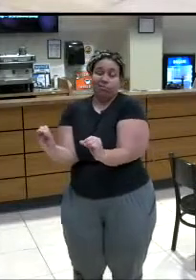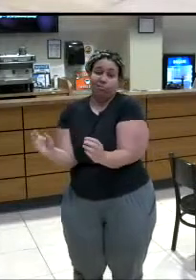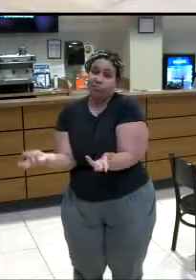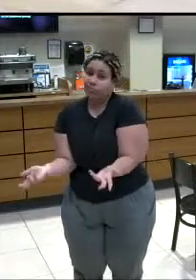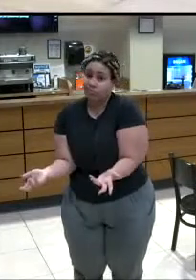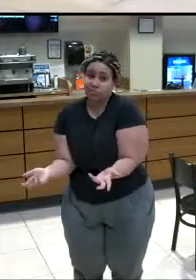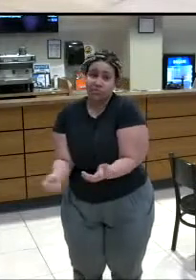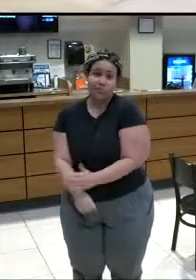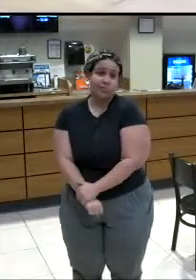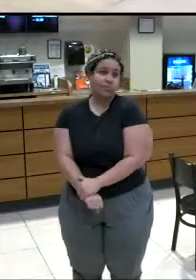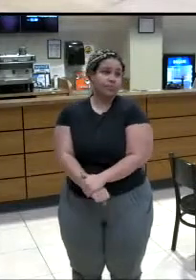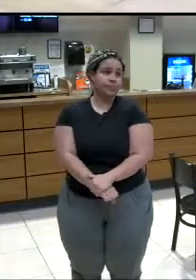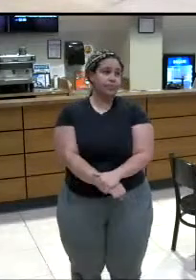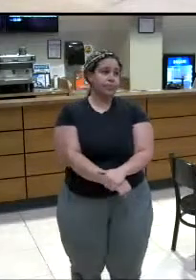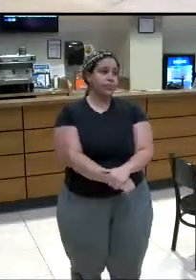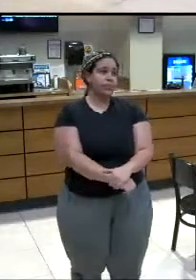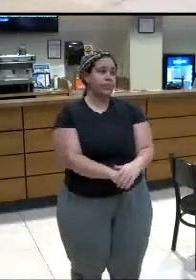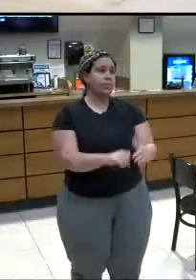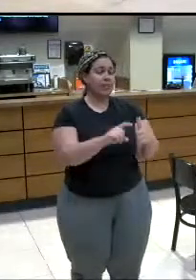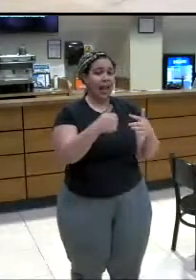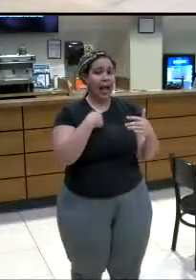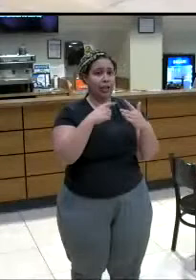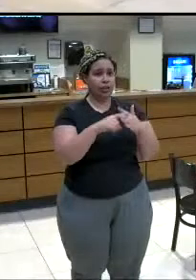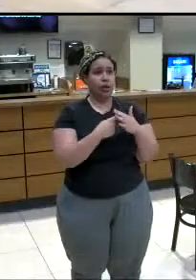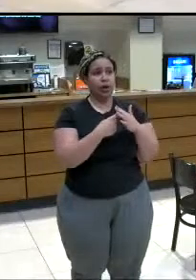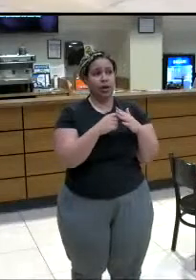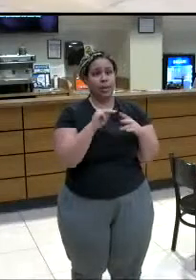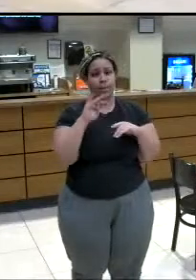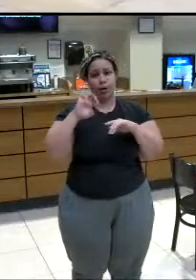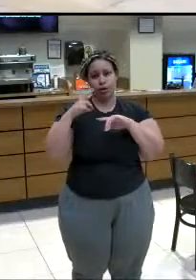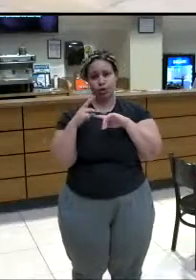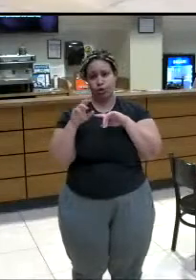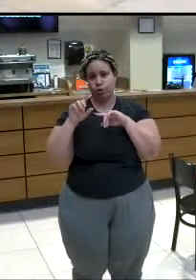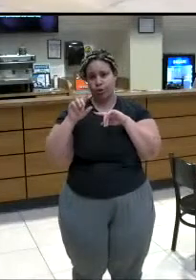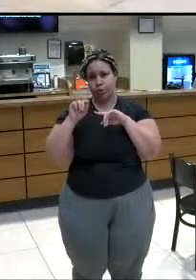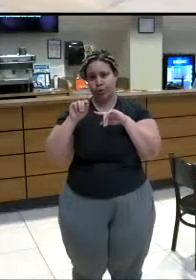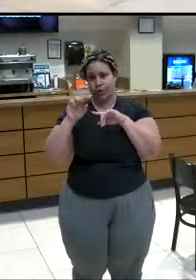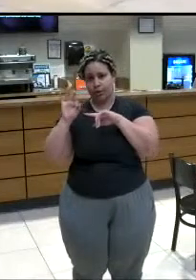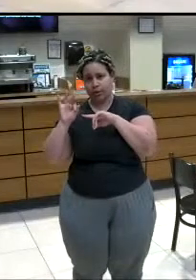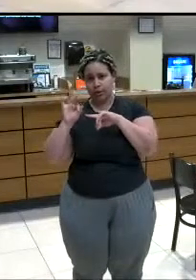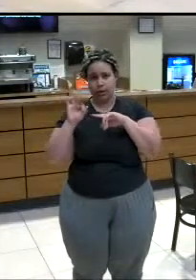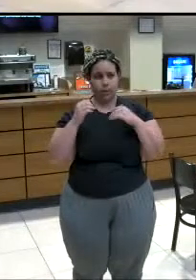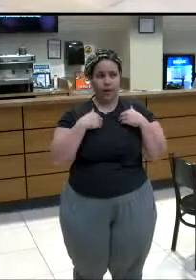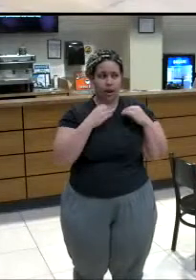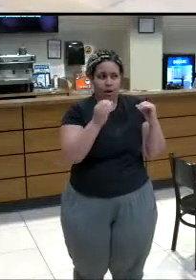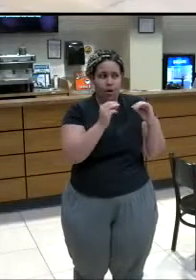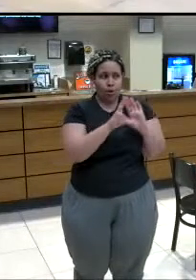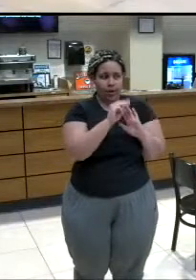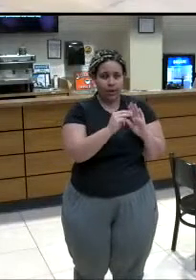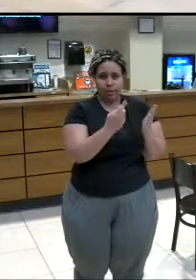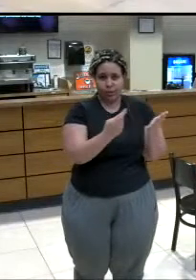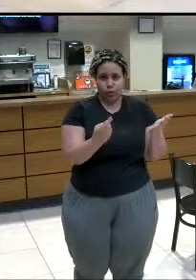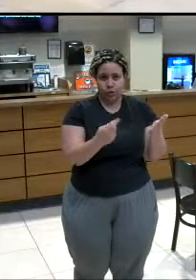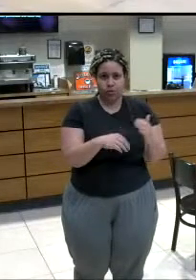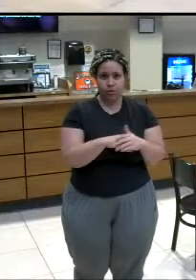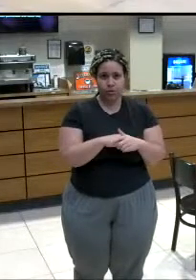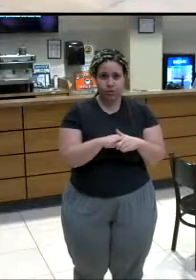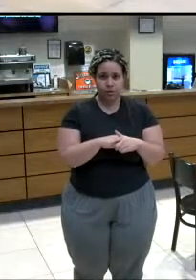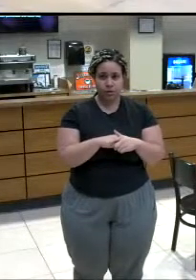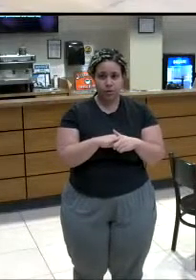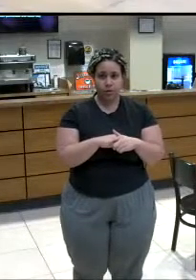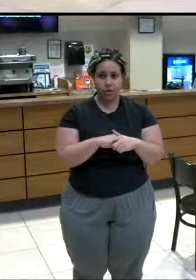wanna I will mute say myself. I started in March of 2019 and we did not have any curriculum resources.